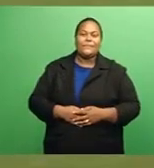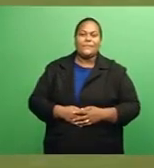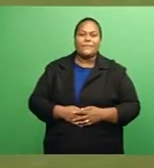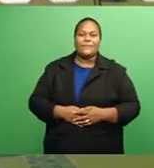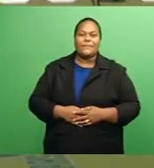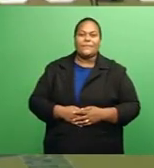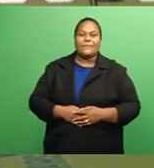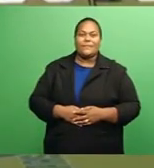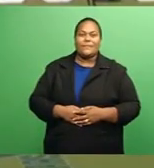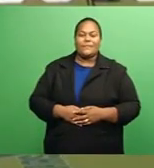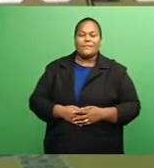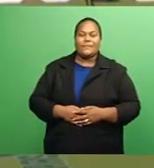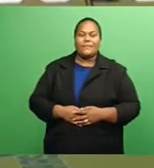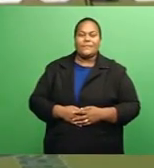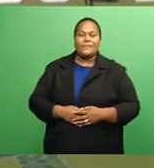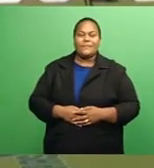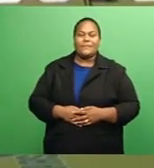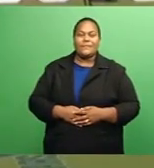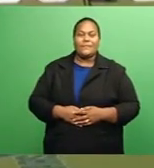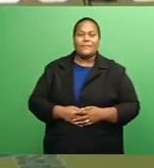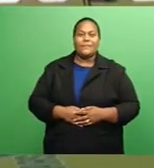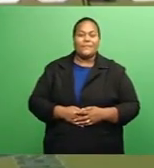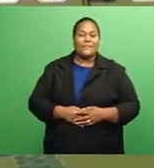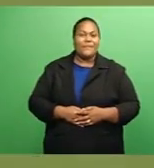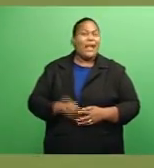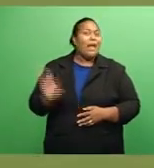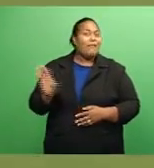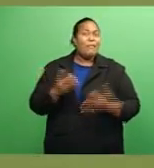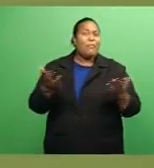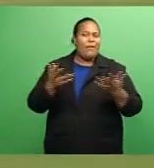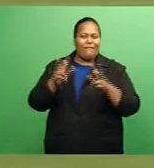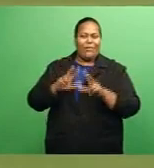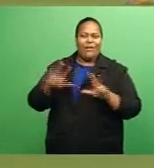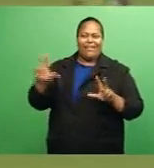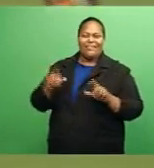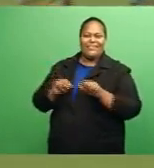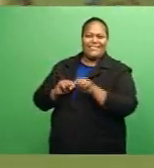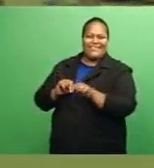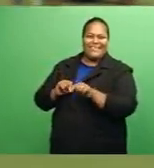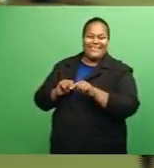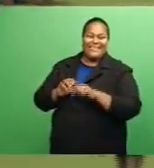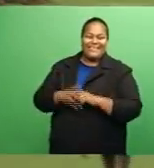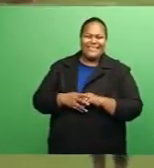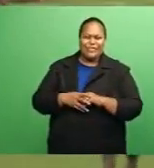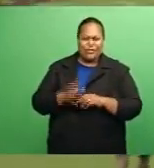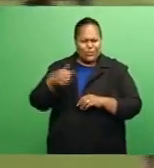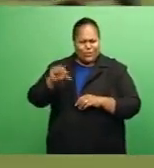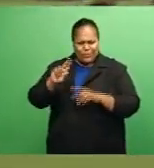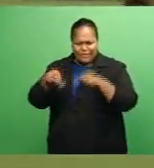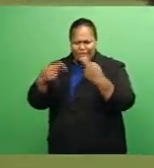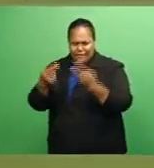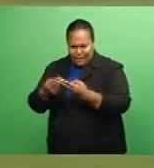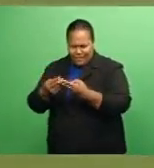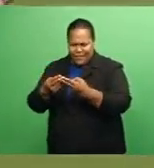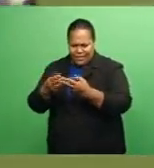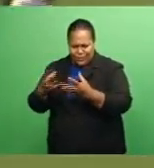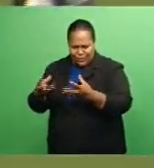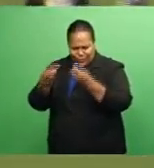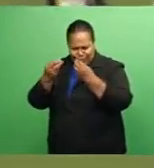opposition. The Valeni South Kondrave native is using his family as a motivation to achieve his dream.